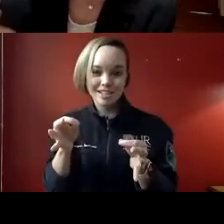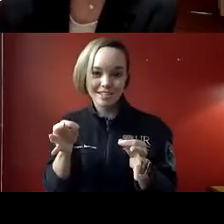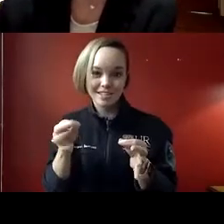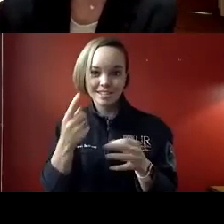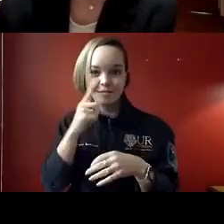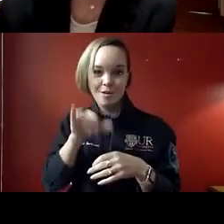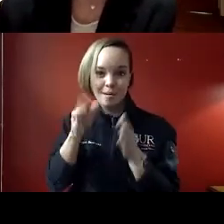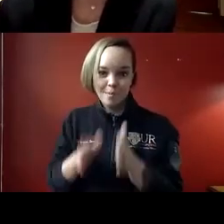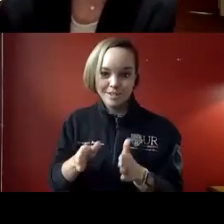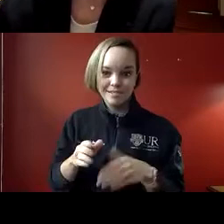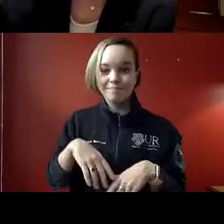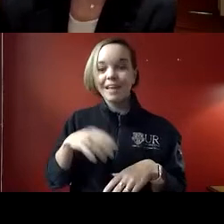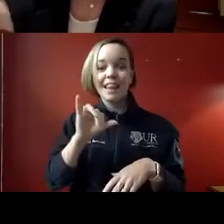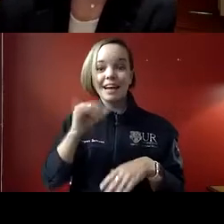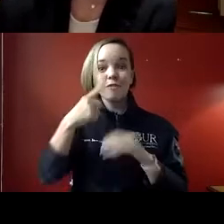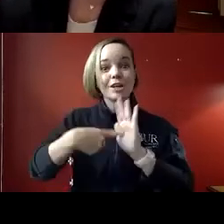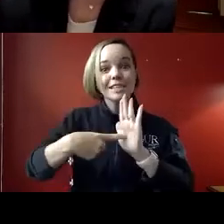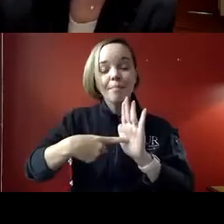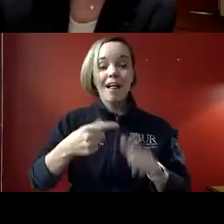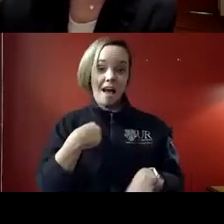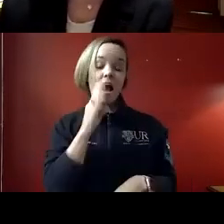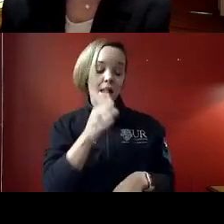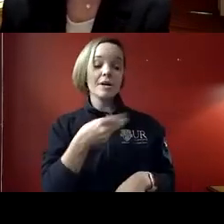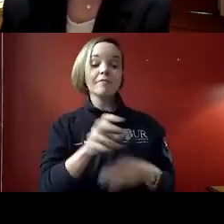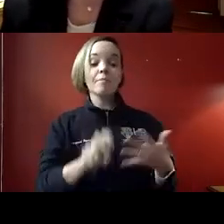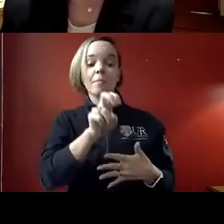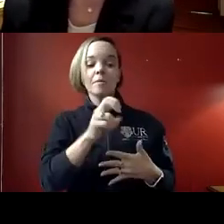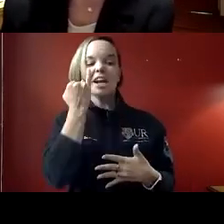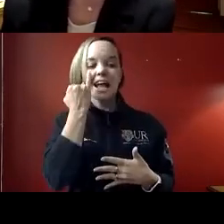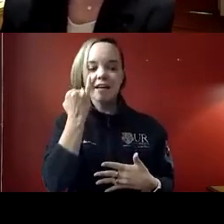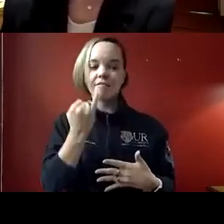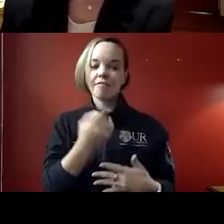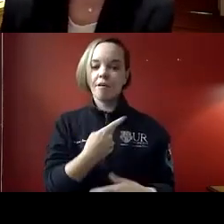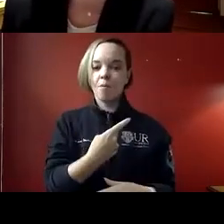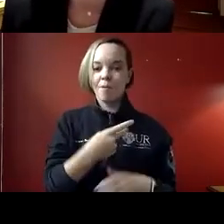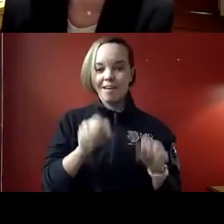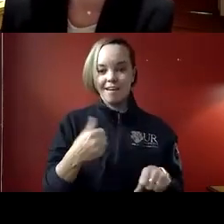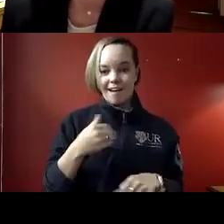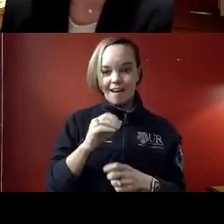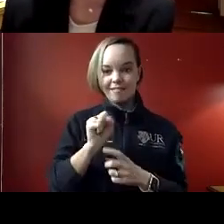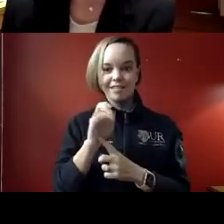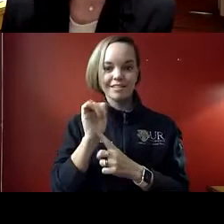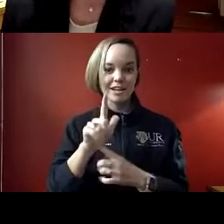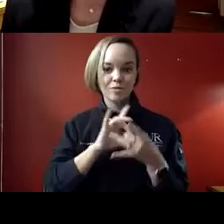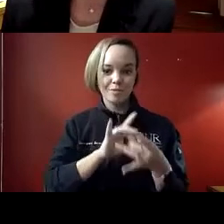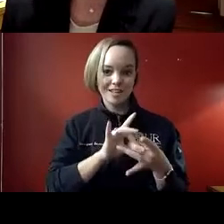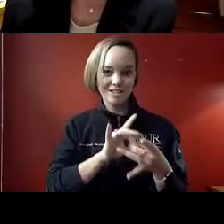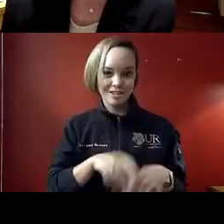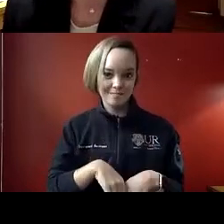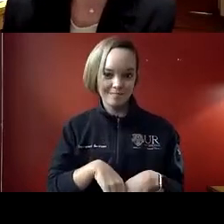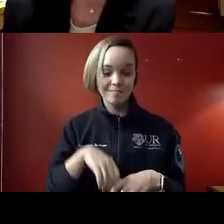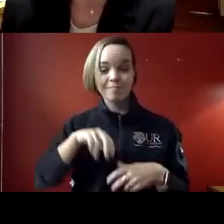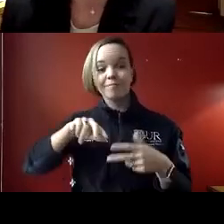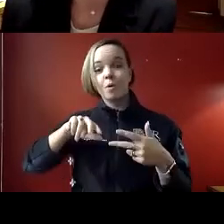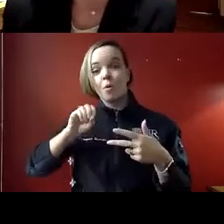I'll give you this promotion if you have a sexual relationship. Or, and the third thing is